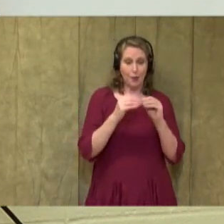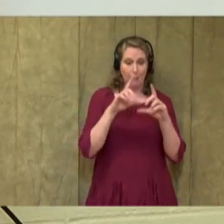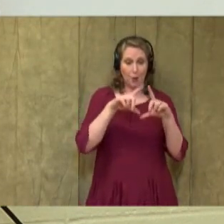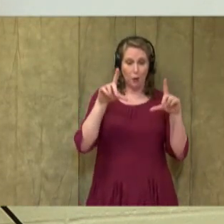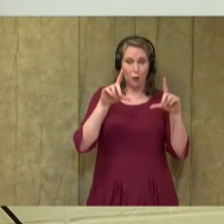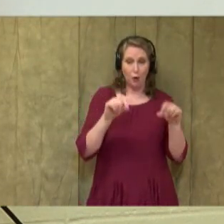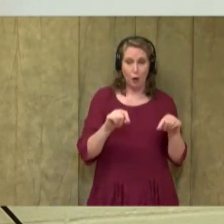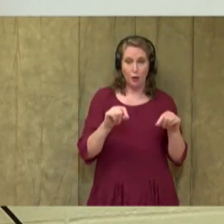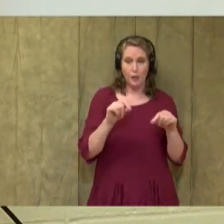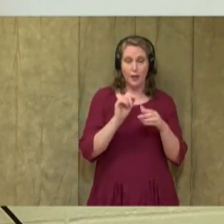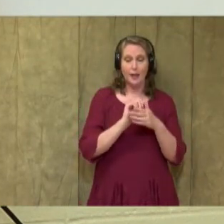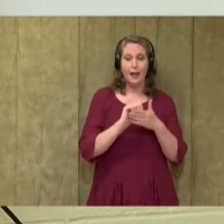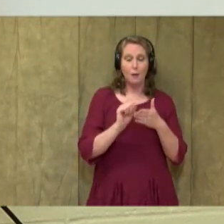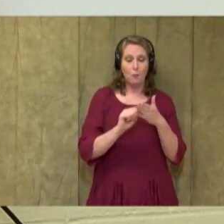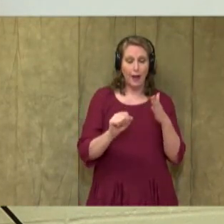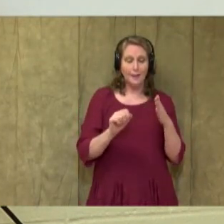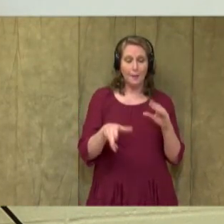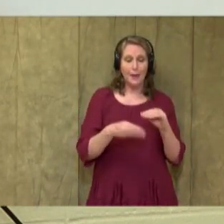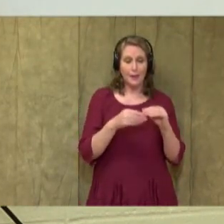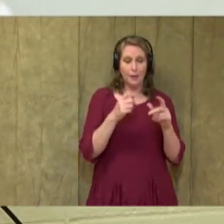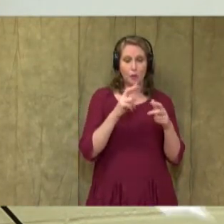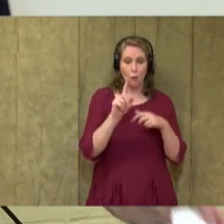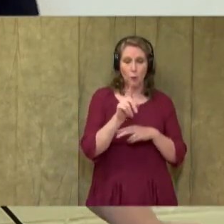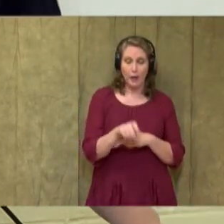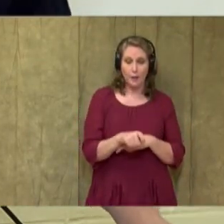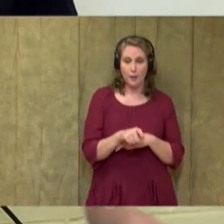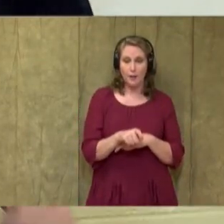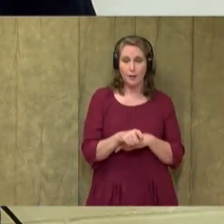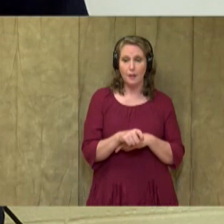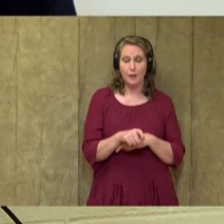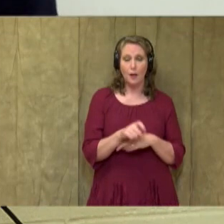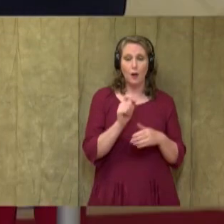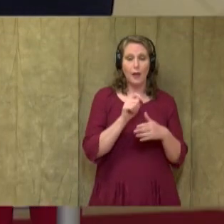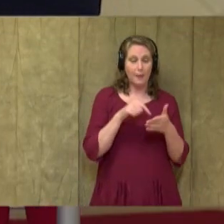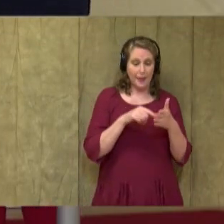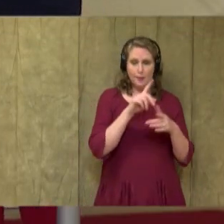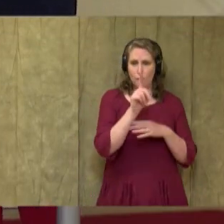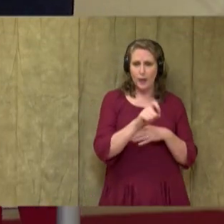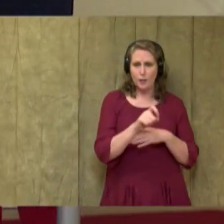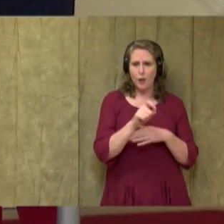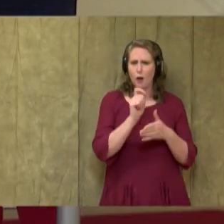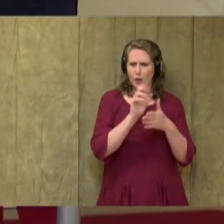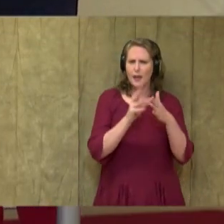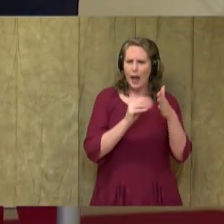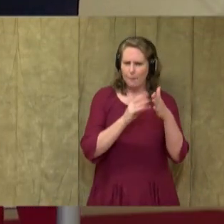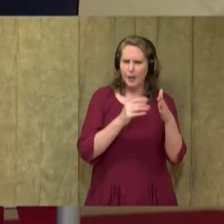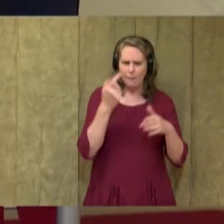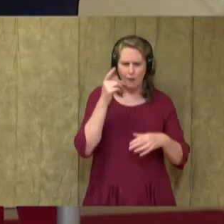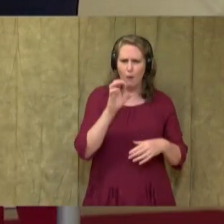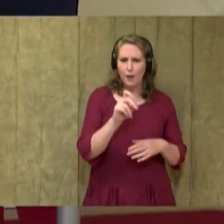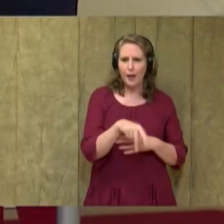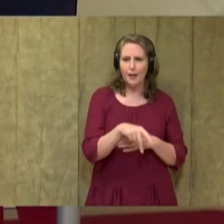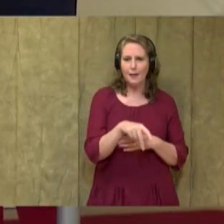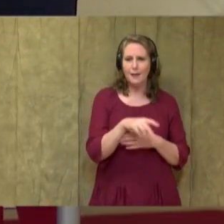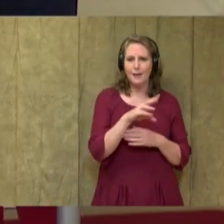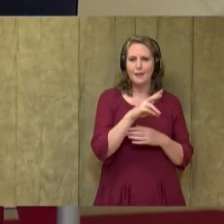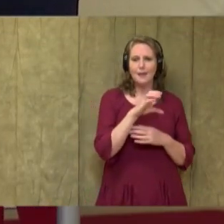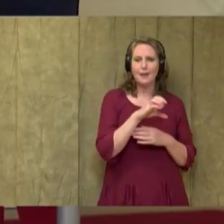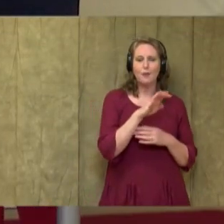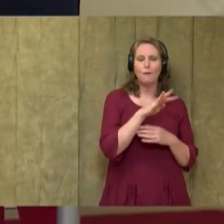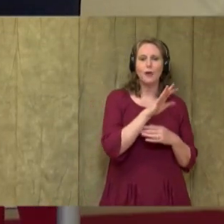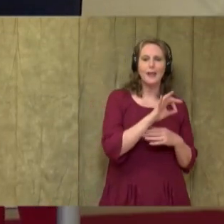cards and write out some addition problems. Write this problem down before we go. 649 plus